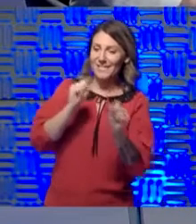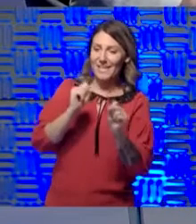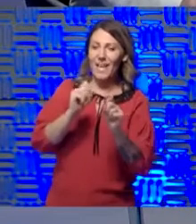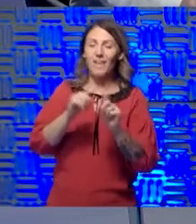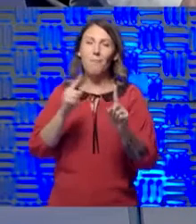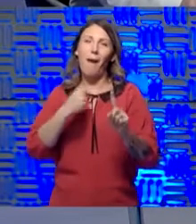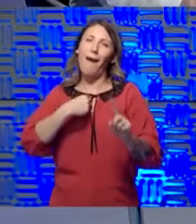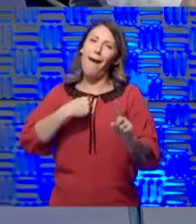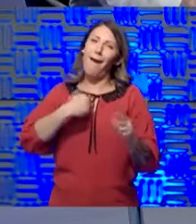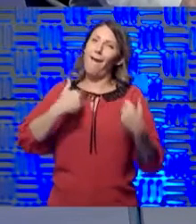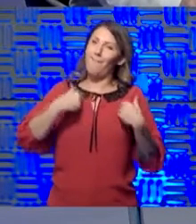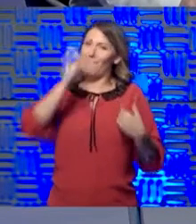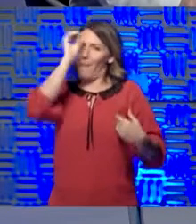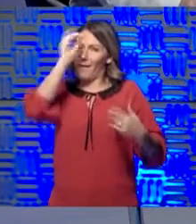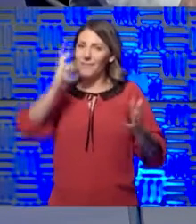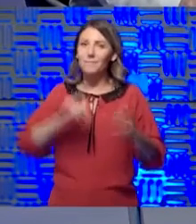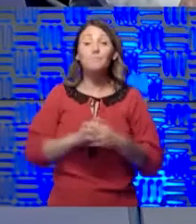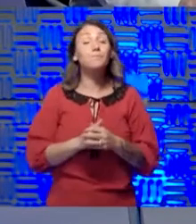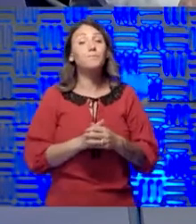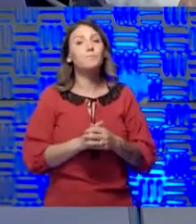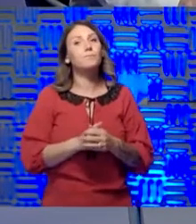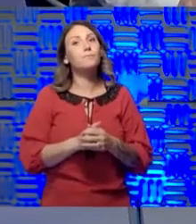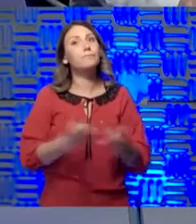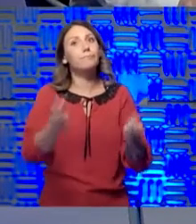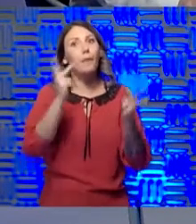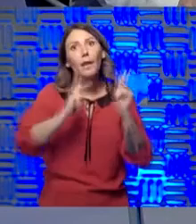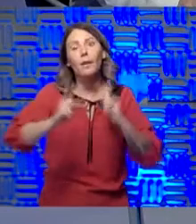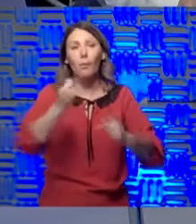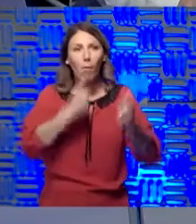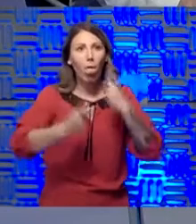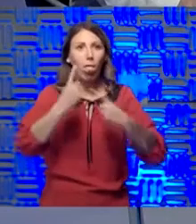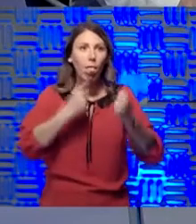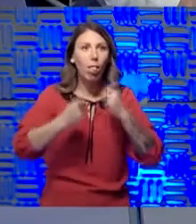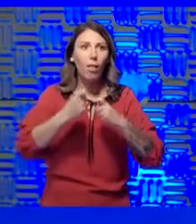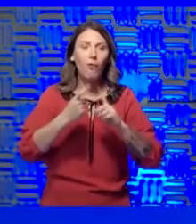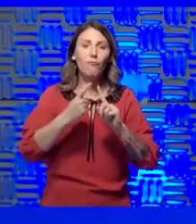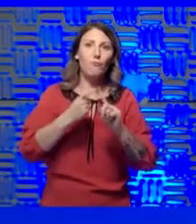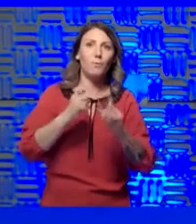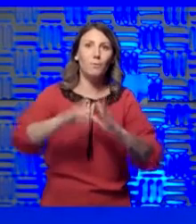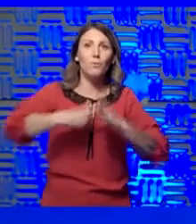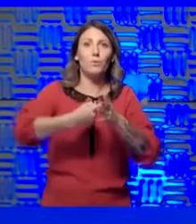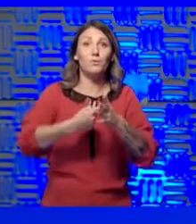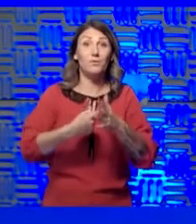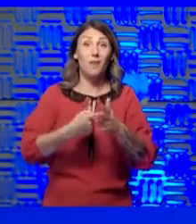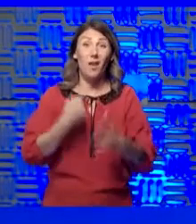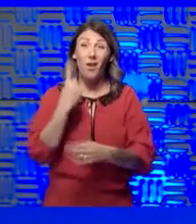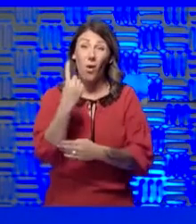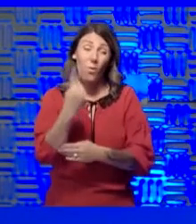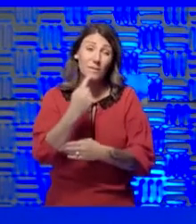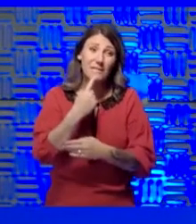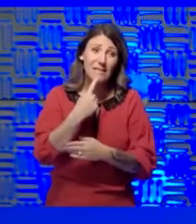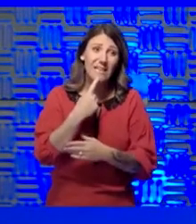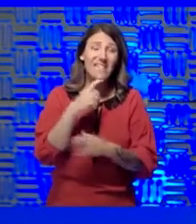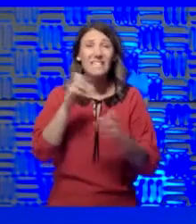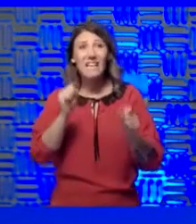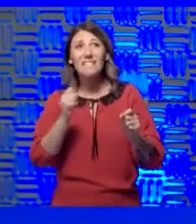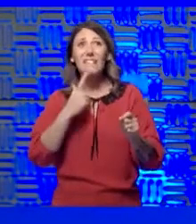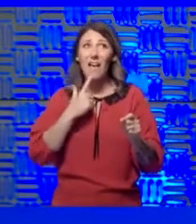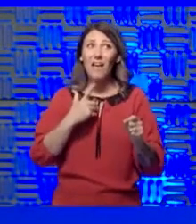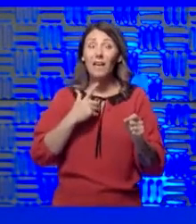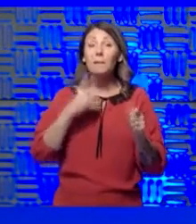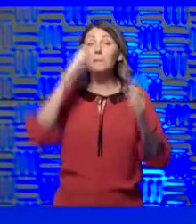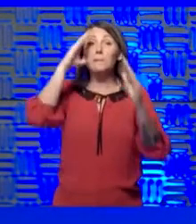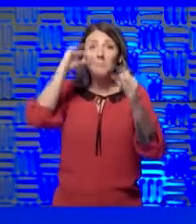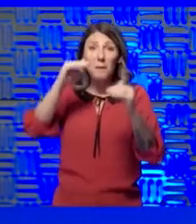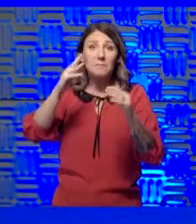what do y'all think? Yeah, I've been asked this question since day one, and I've always said I probably do anticipate getting it because it is out